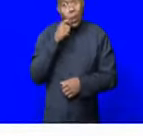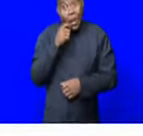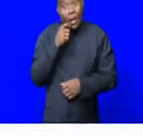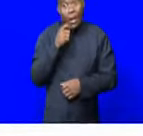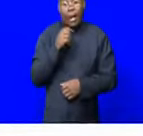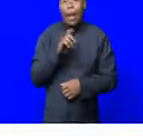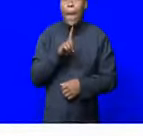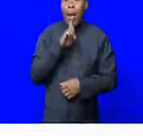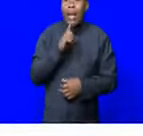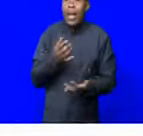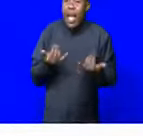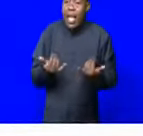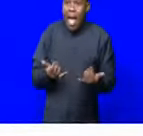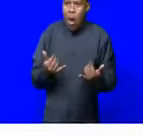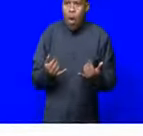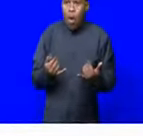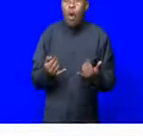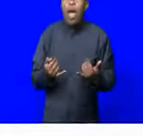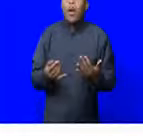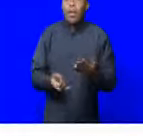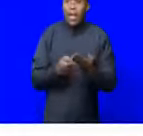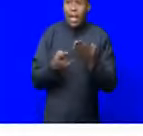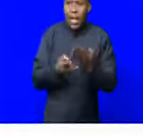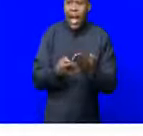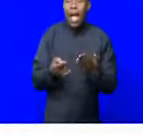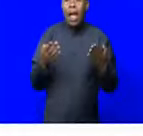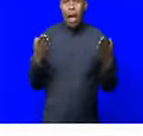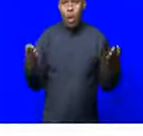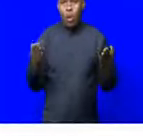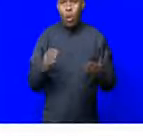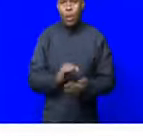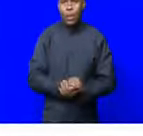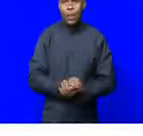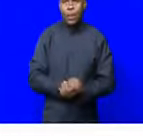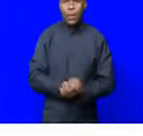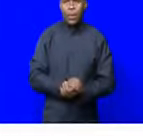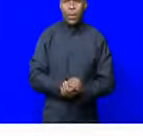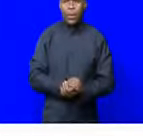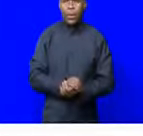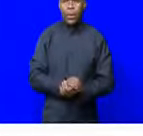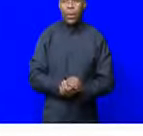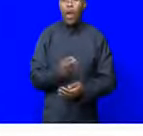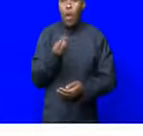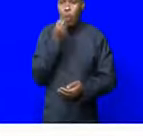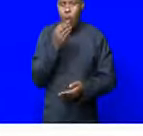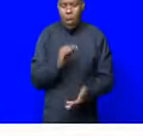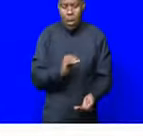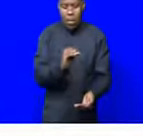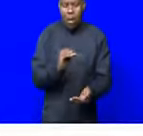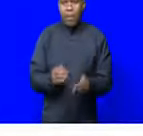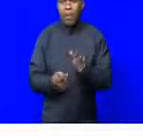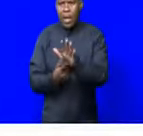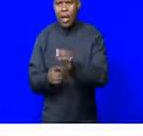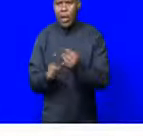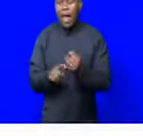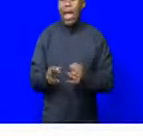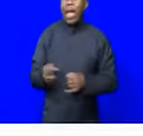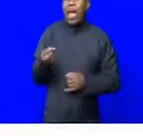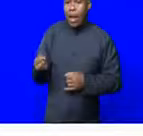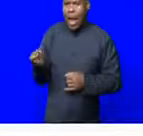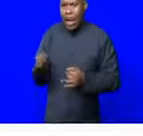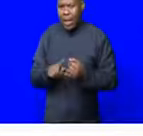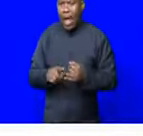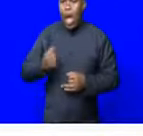bengifeleke ekhathi kuba sifanani sibantu isona bese sikhona singeke ngosiyami. The food items consist of rice, mealie